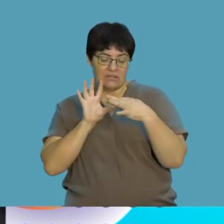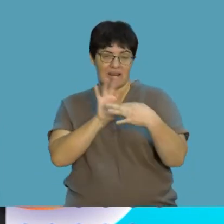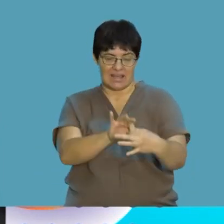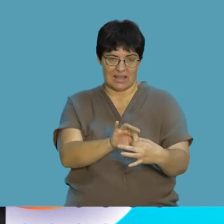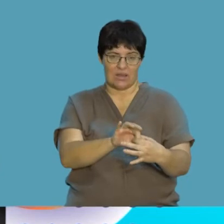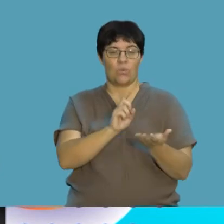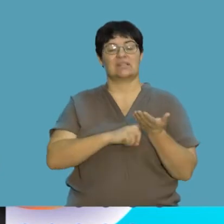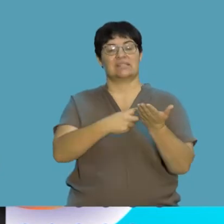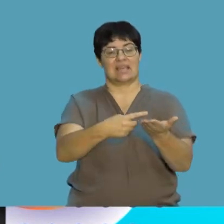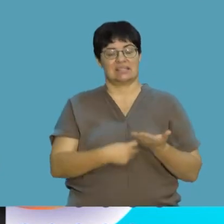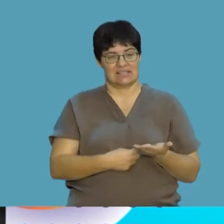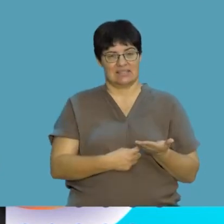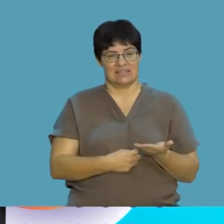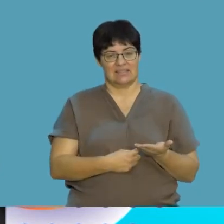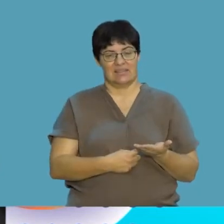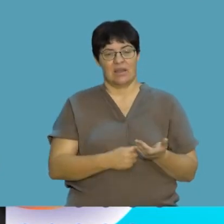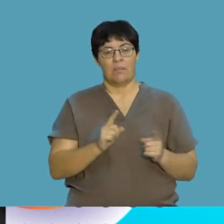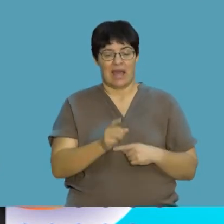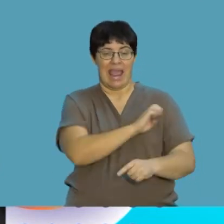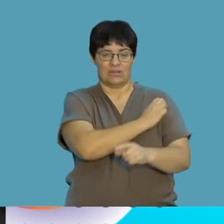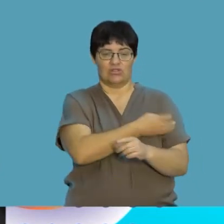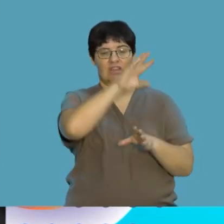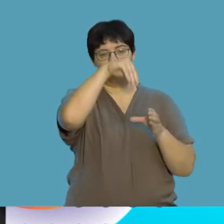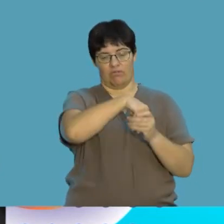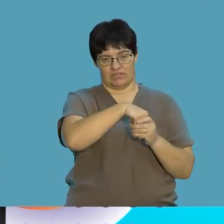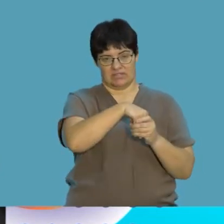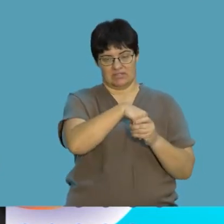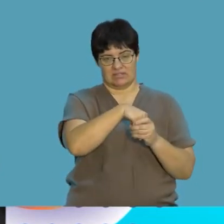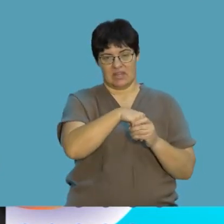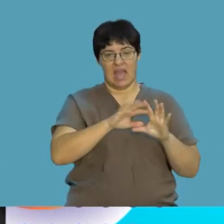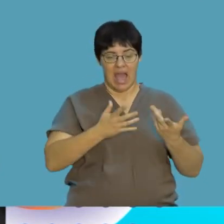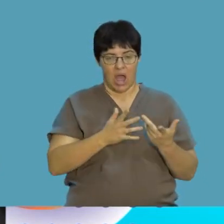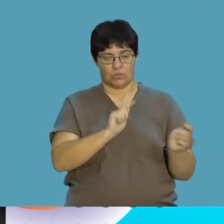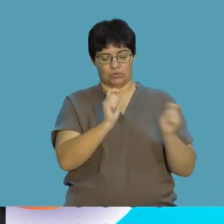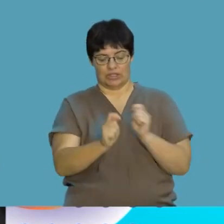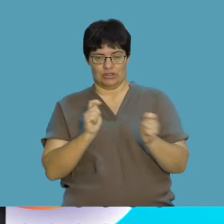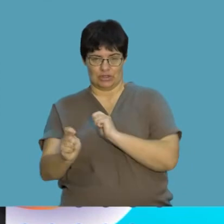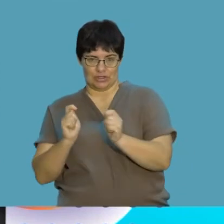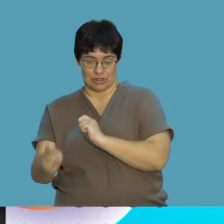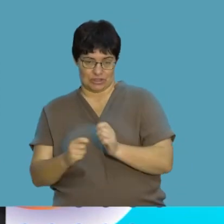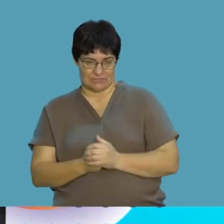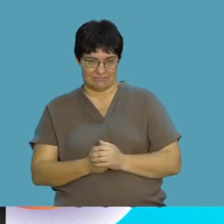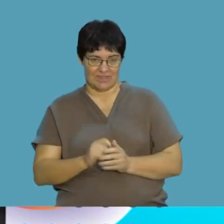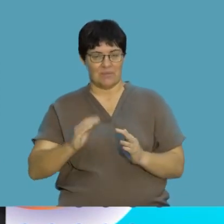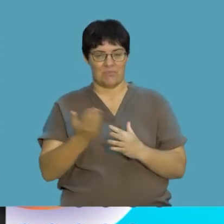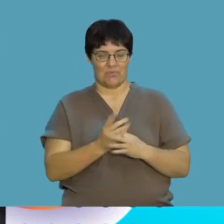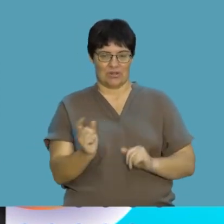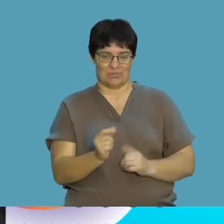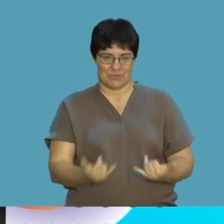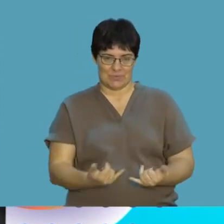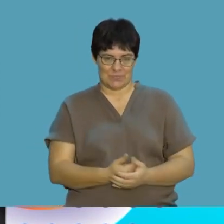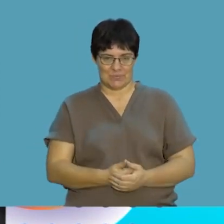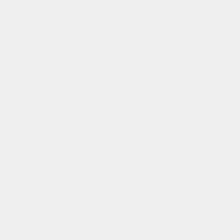we've just discussed in terms of how energy plays a role in as far as phase change of a substance is concerned. Let's take a short break for now.